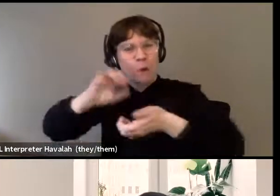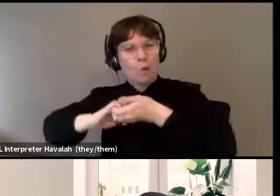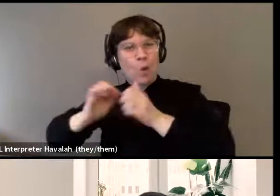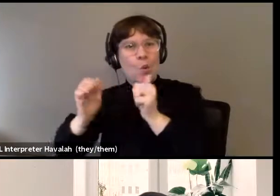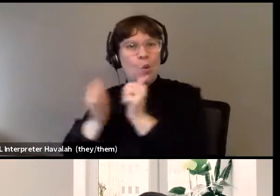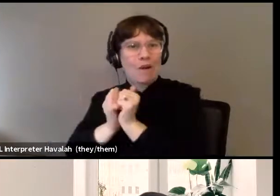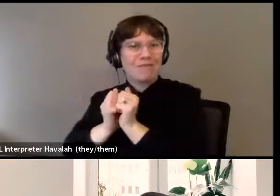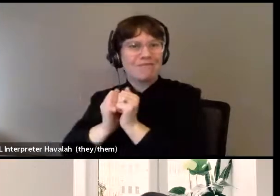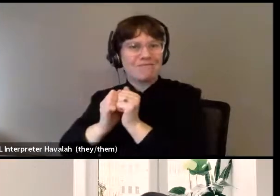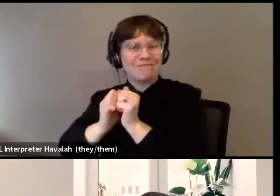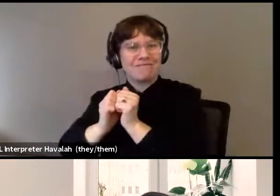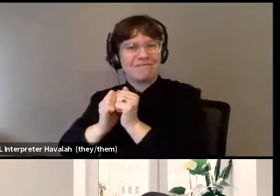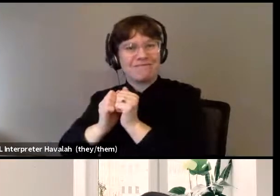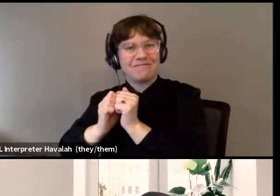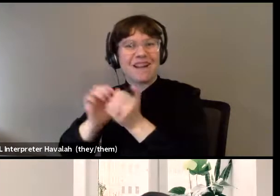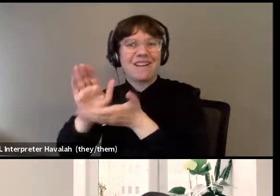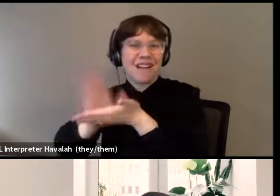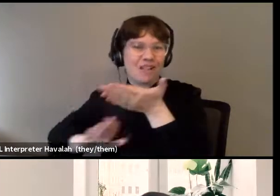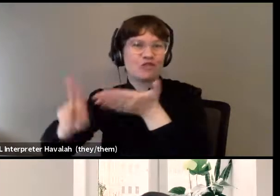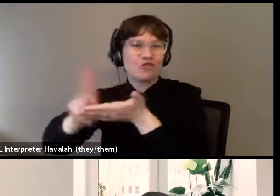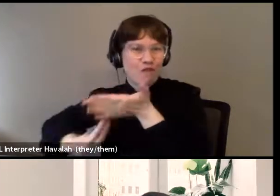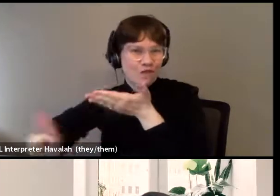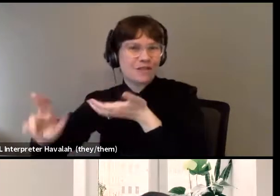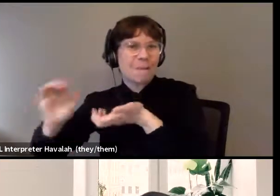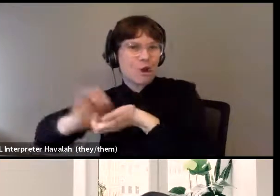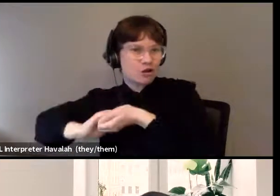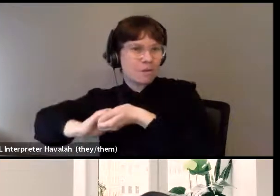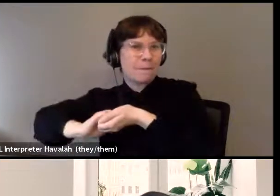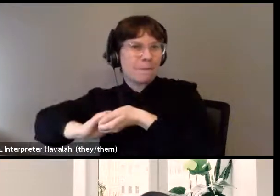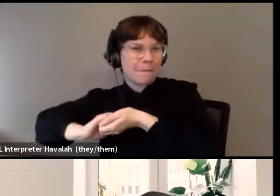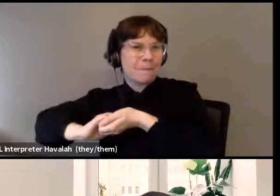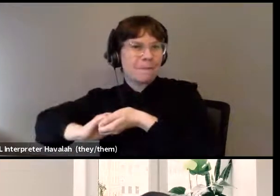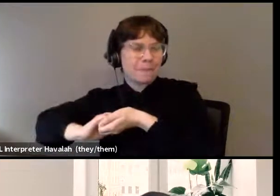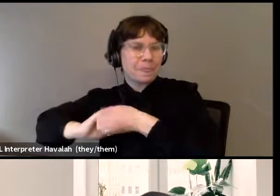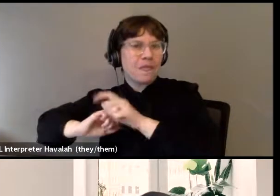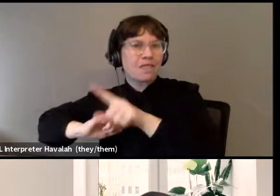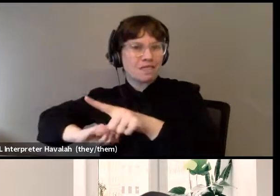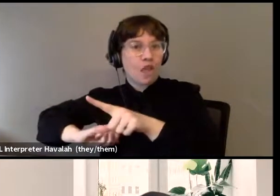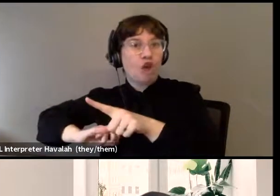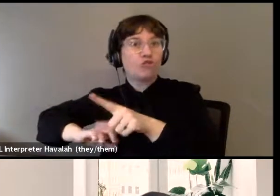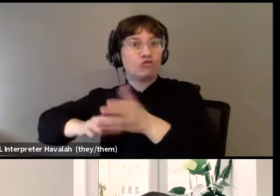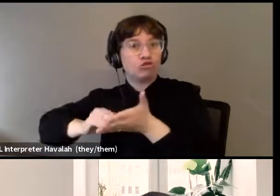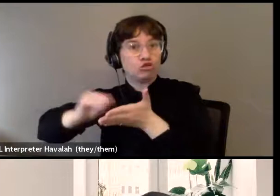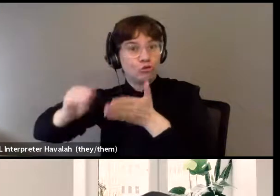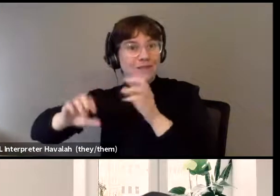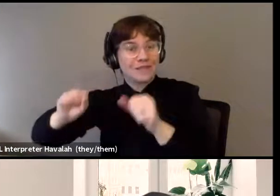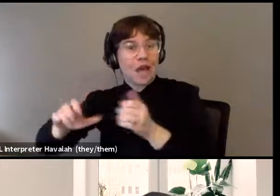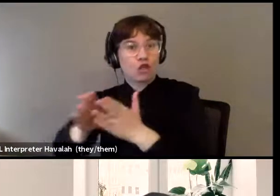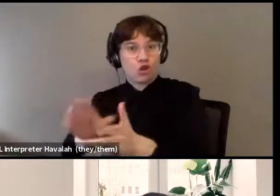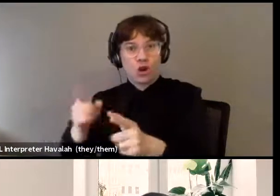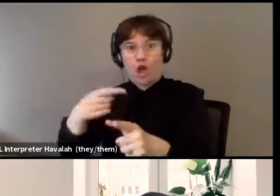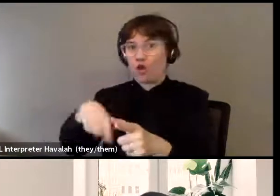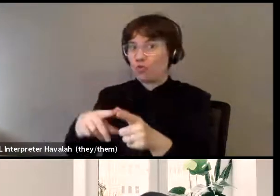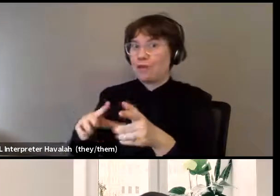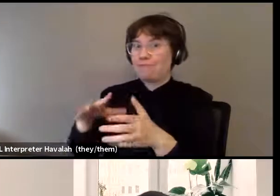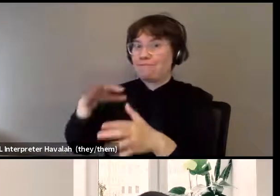academic institutions so that their students can learn while our business gets a value from their